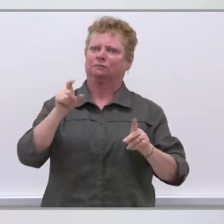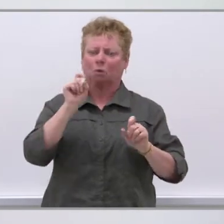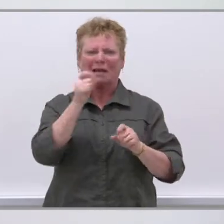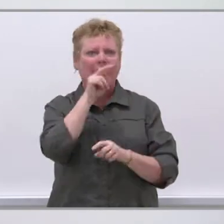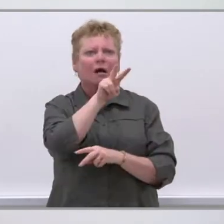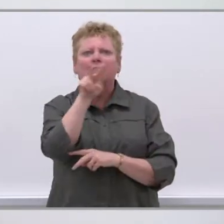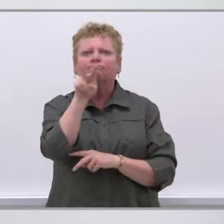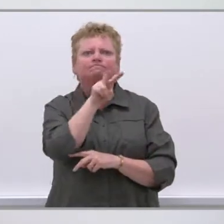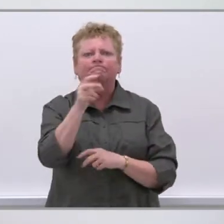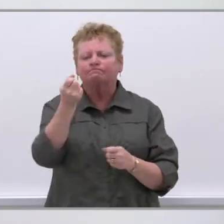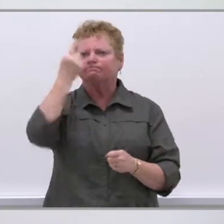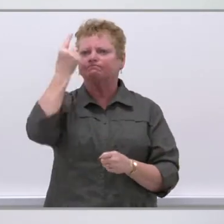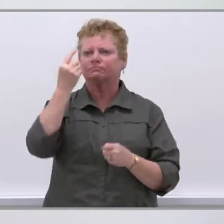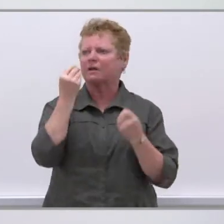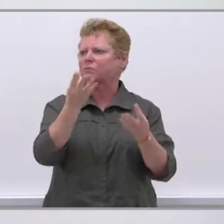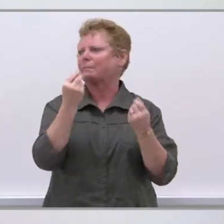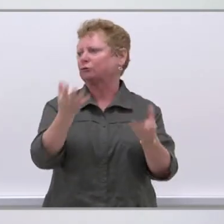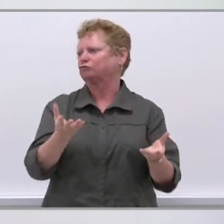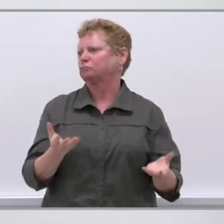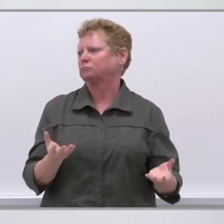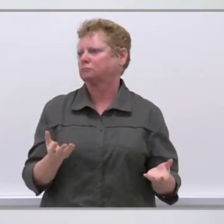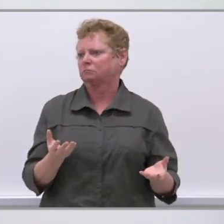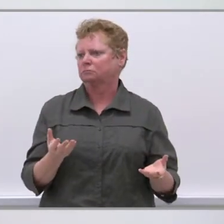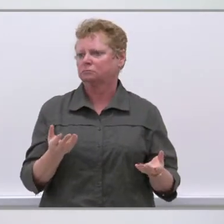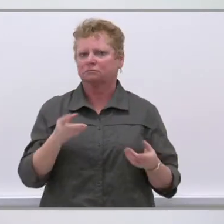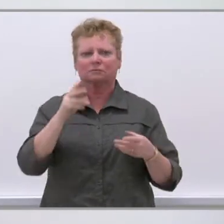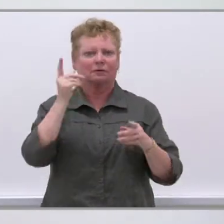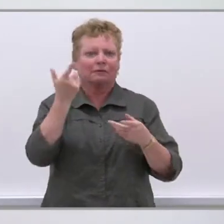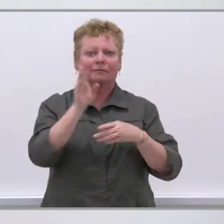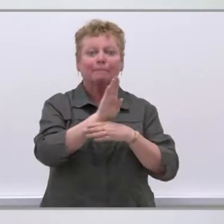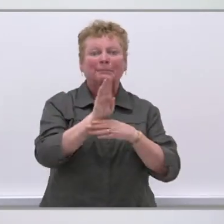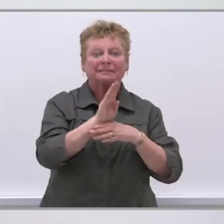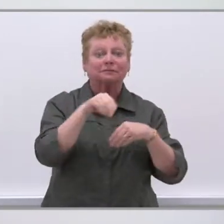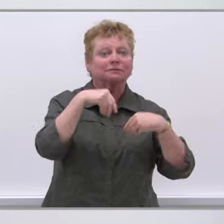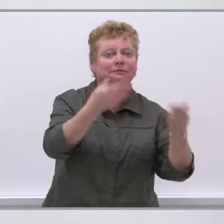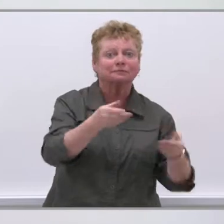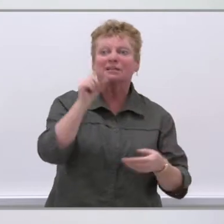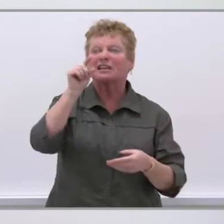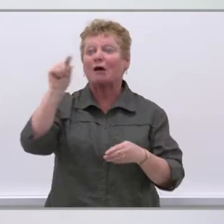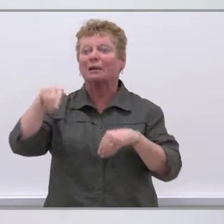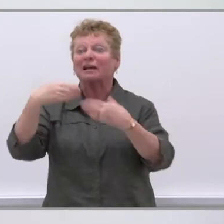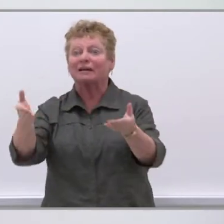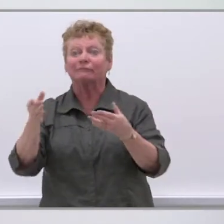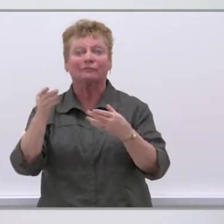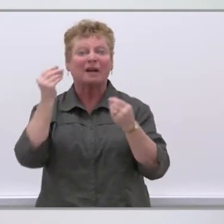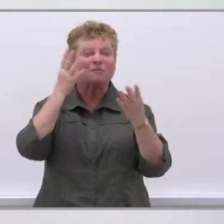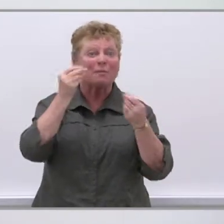information that's being given out by businesses, by government.